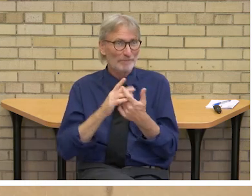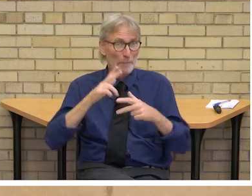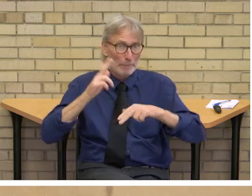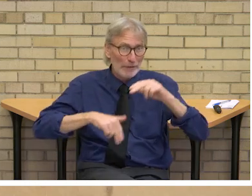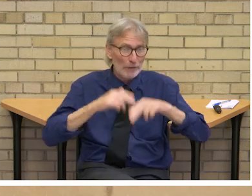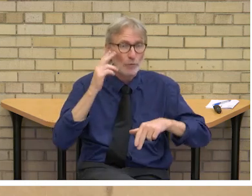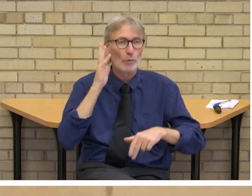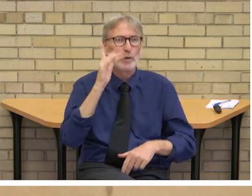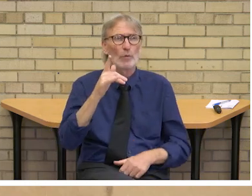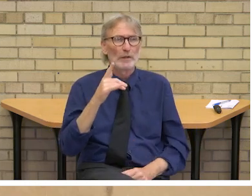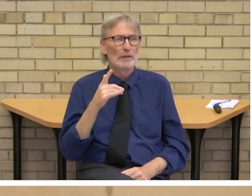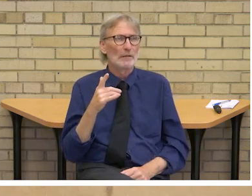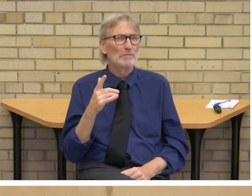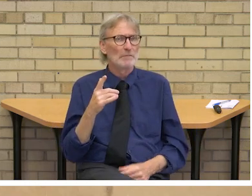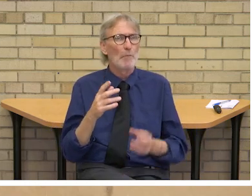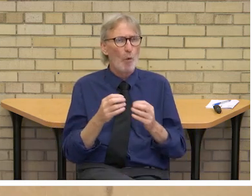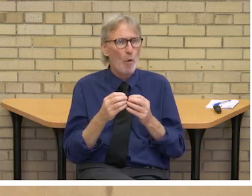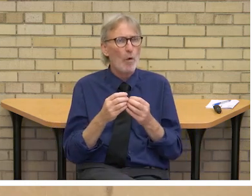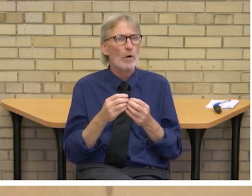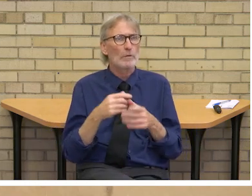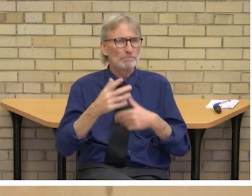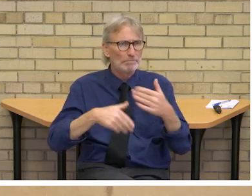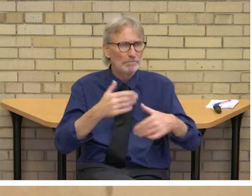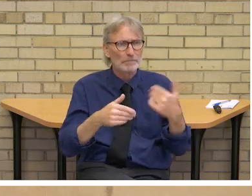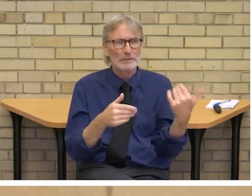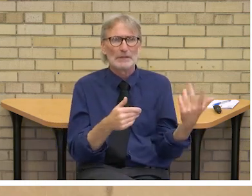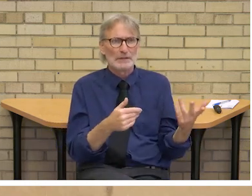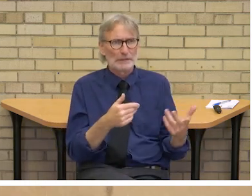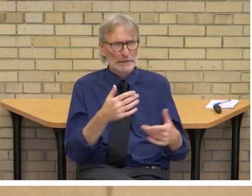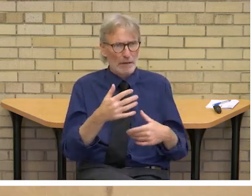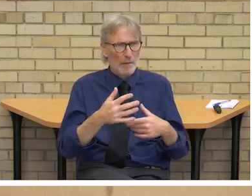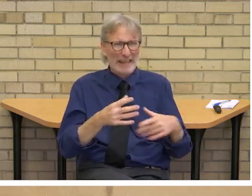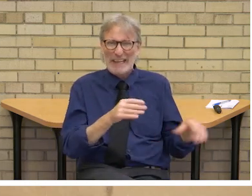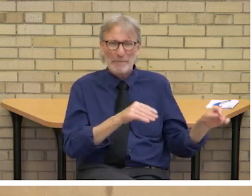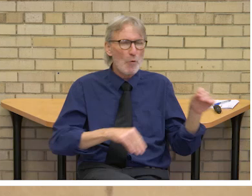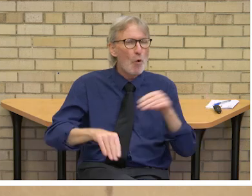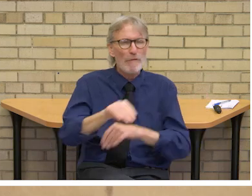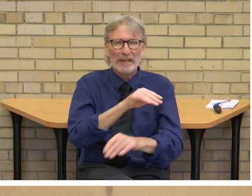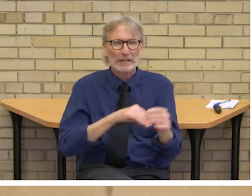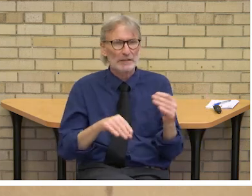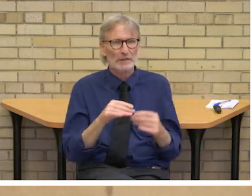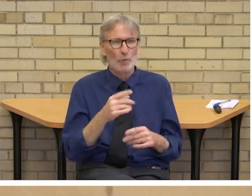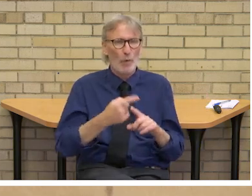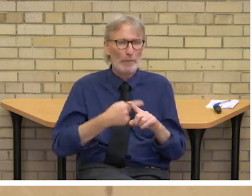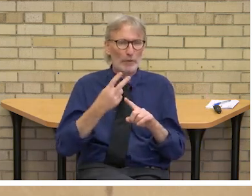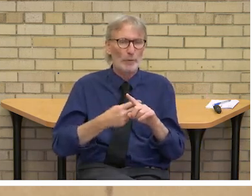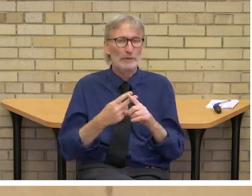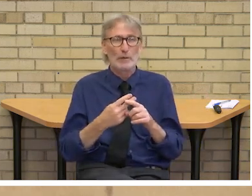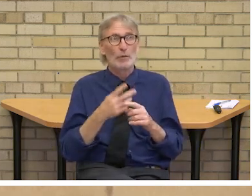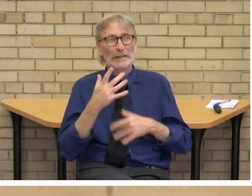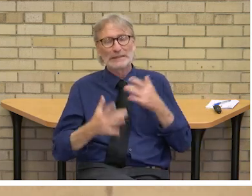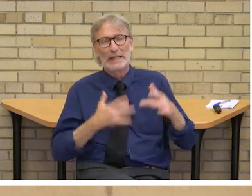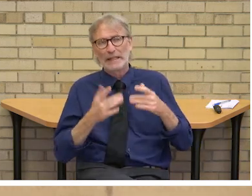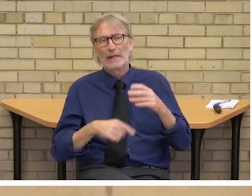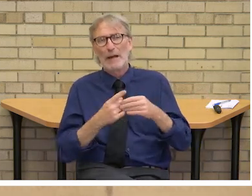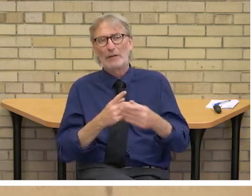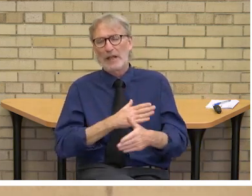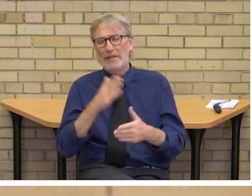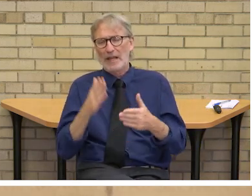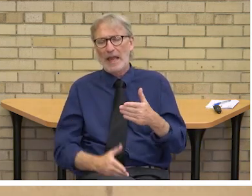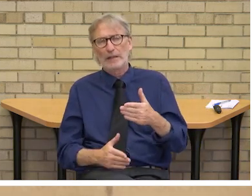mobilization ramp up in the next month or two. And we're really excited for what will be the finished product. So,